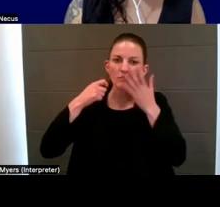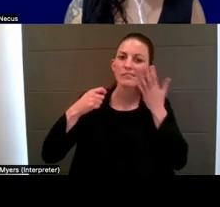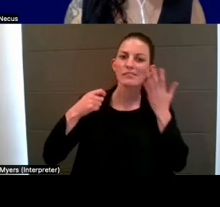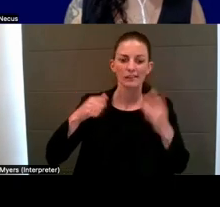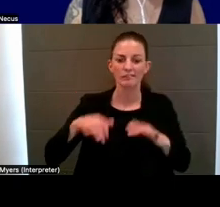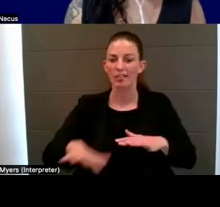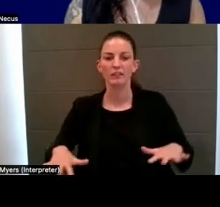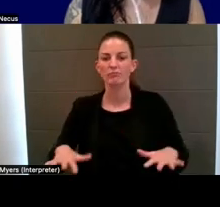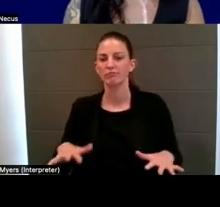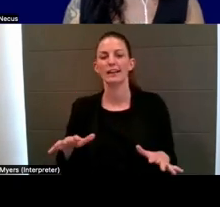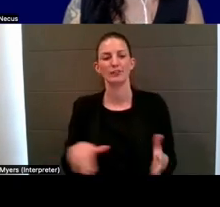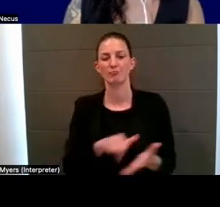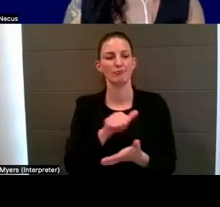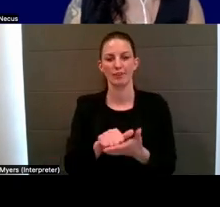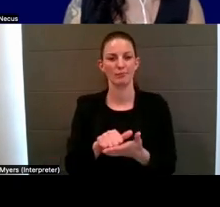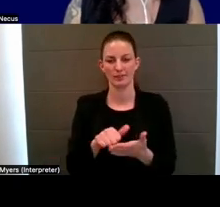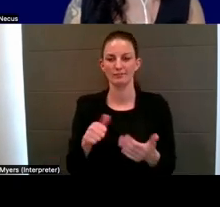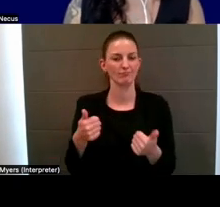skills are achieved.